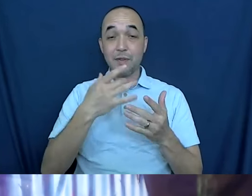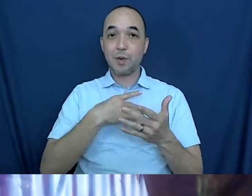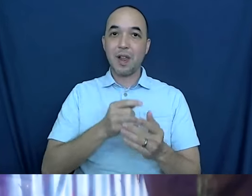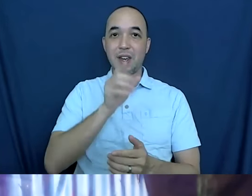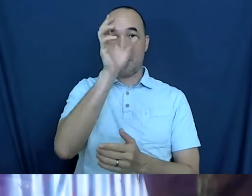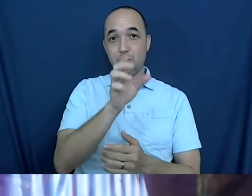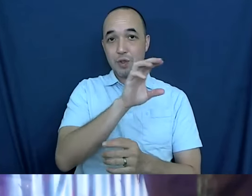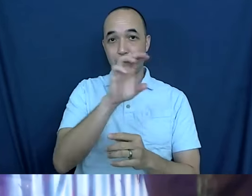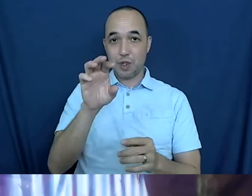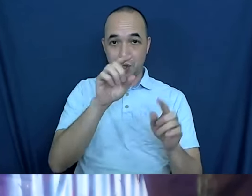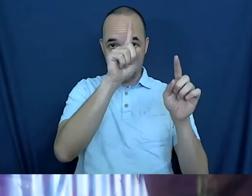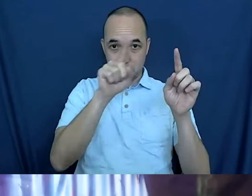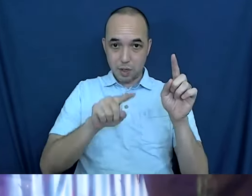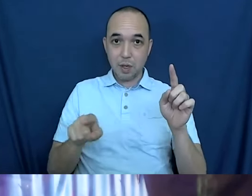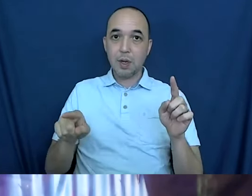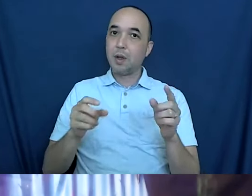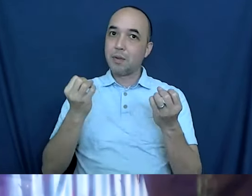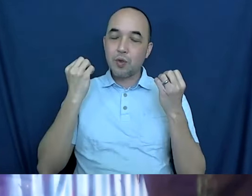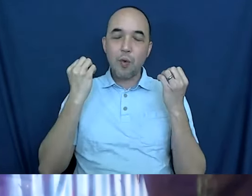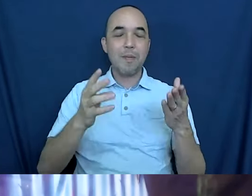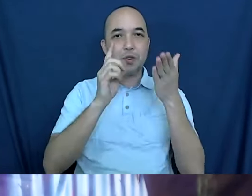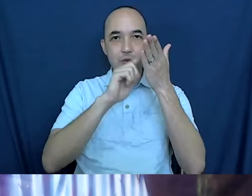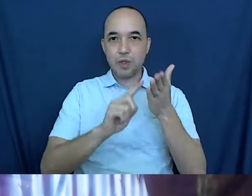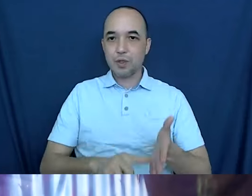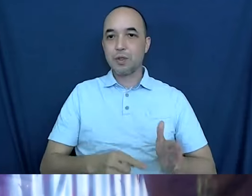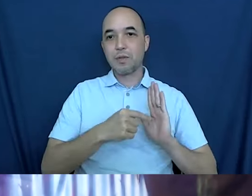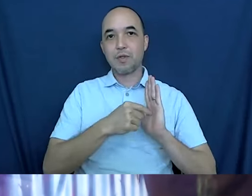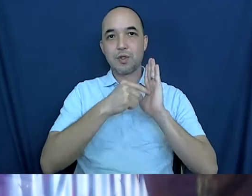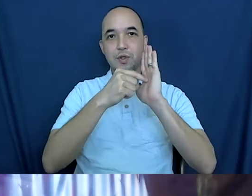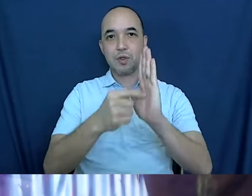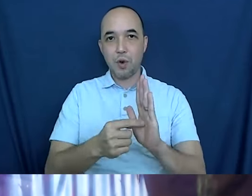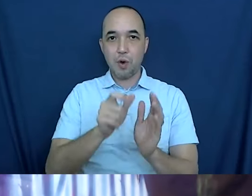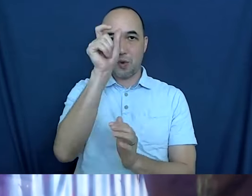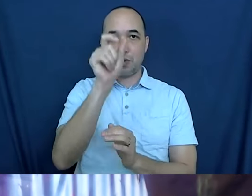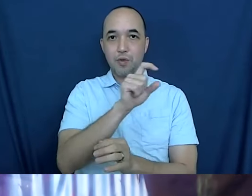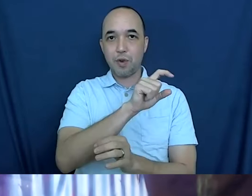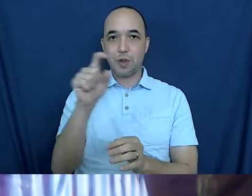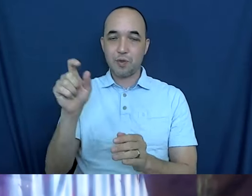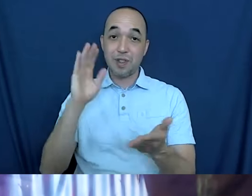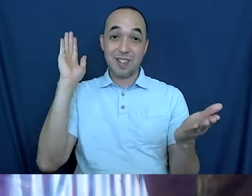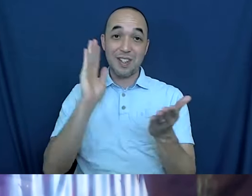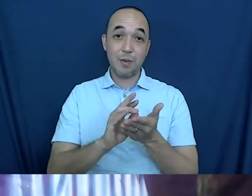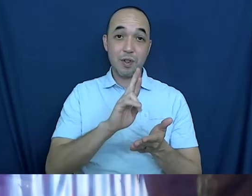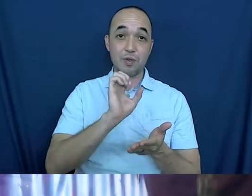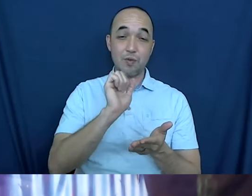a bunch of studies showing crosswords decrease your risk of Alzheimer's and increase your